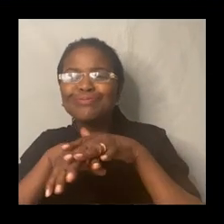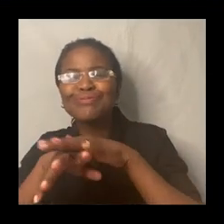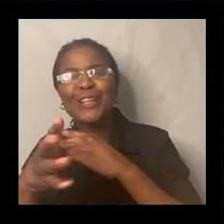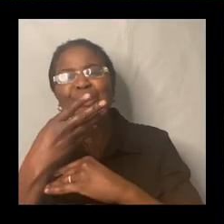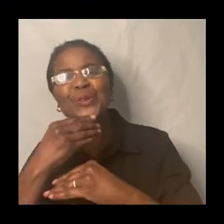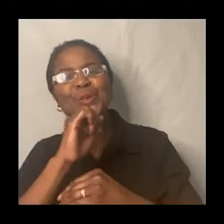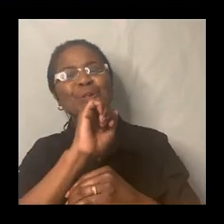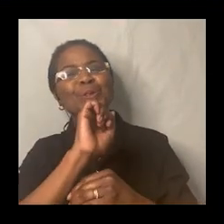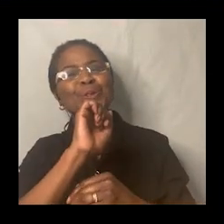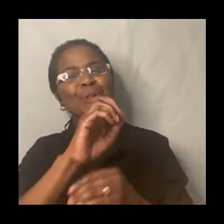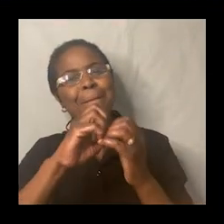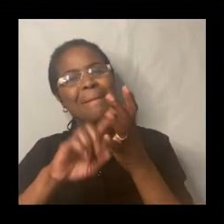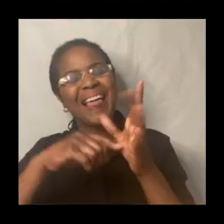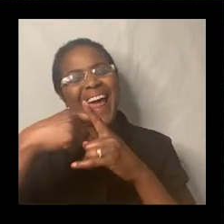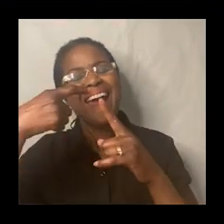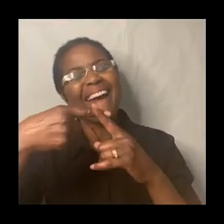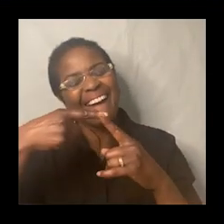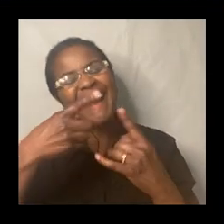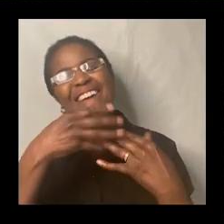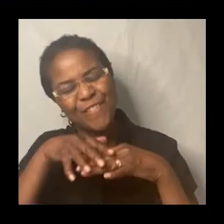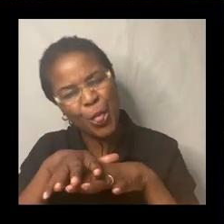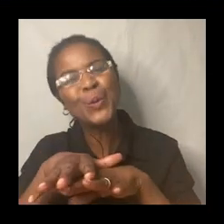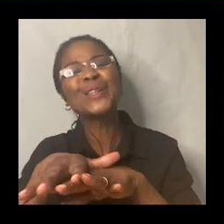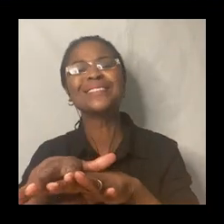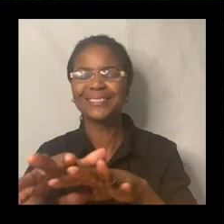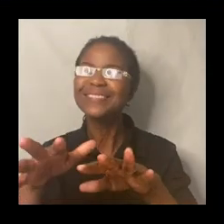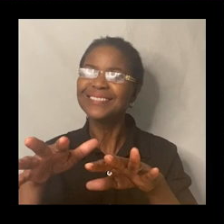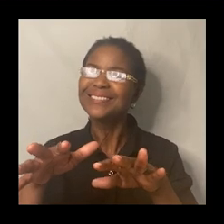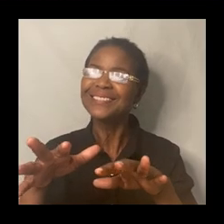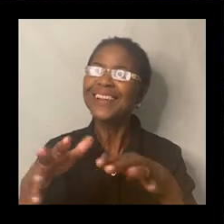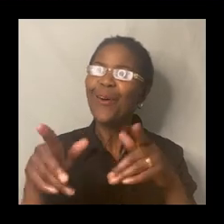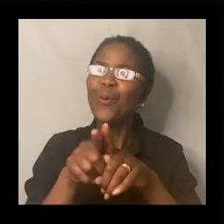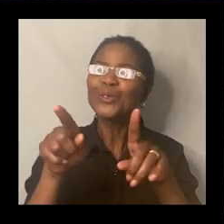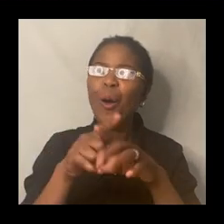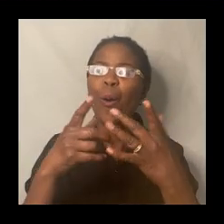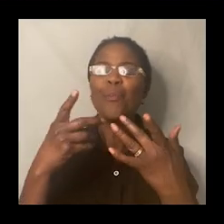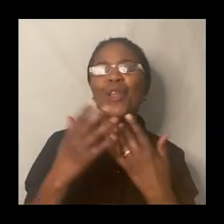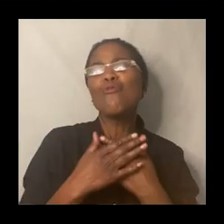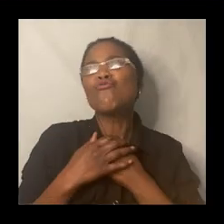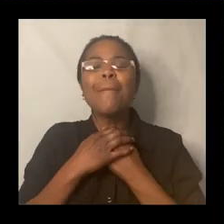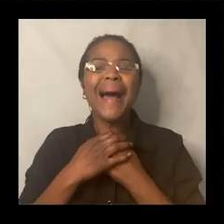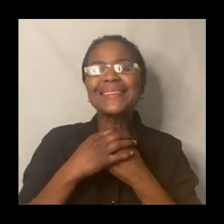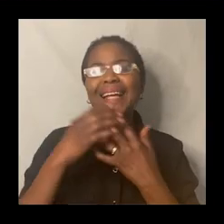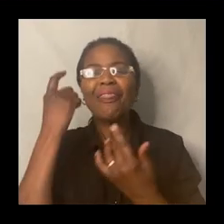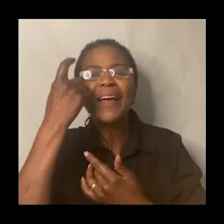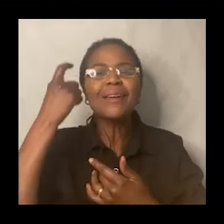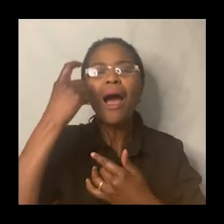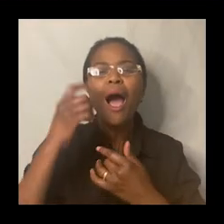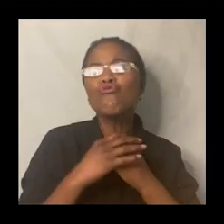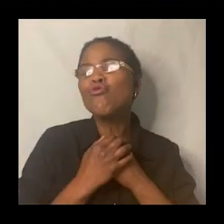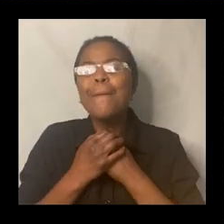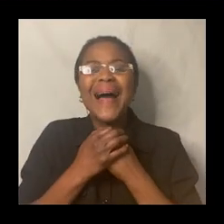made the works, that felt very important. And then more widely, kind of romantic thinkers and poets were bubbling in my head as I made all of this